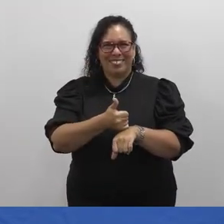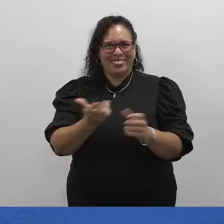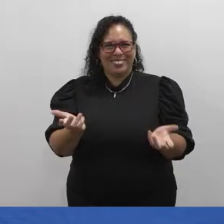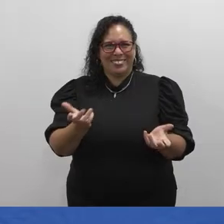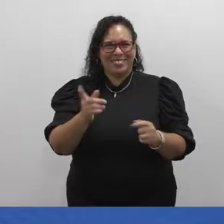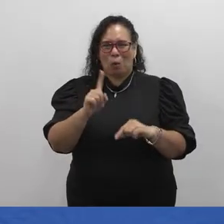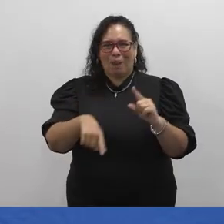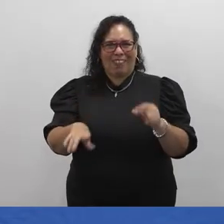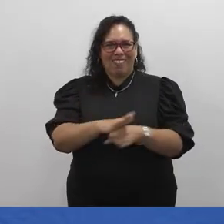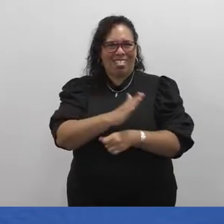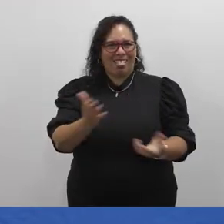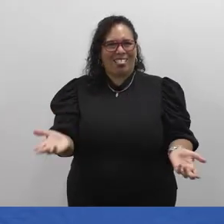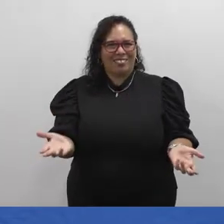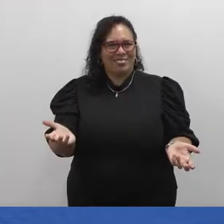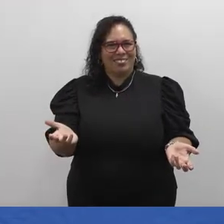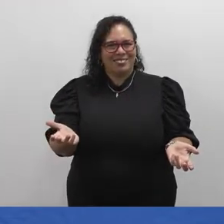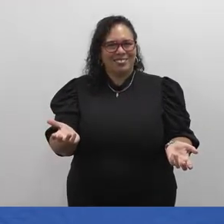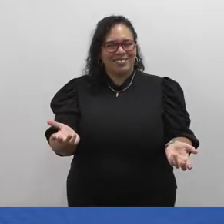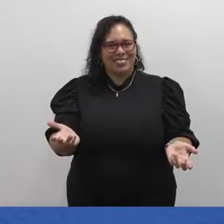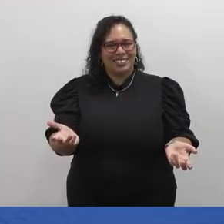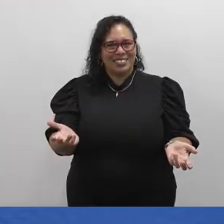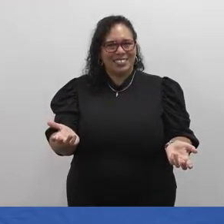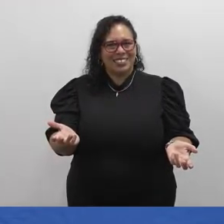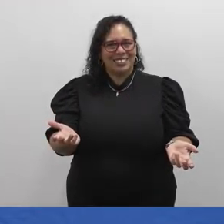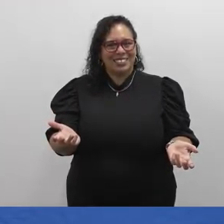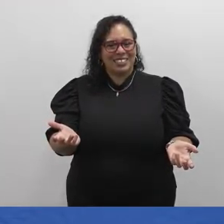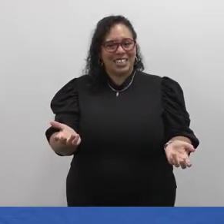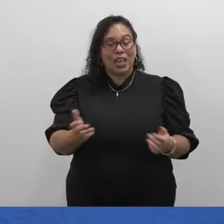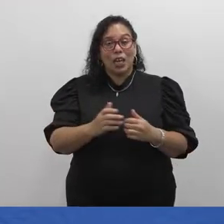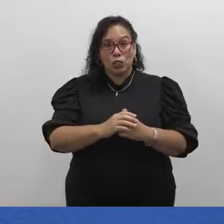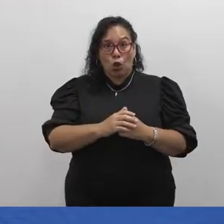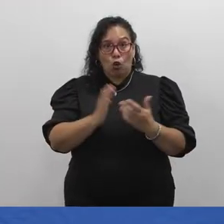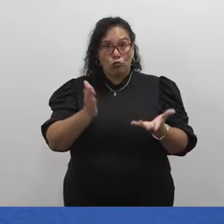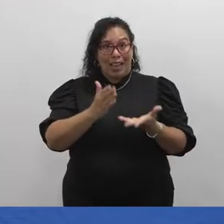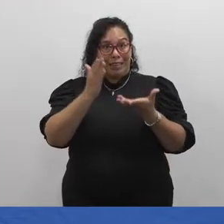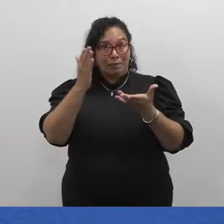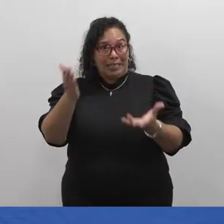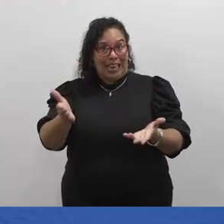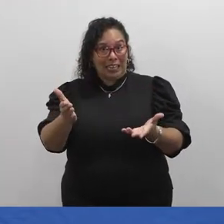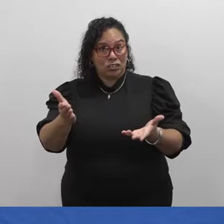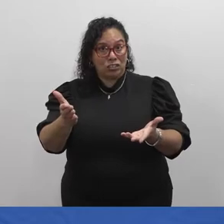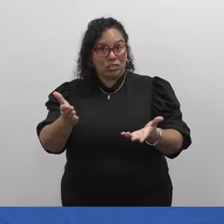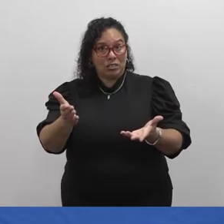fulfill? All right, so CAC recommendations are coming to us in,